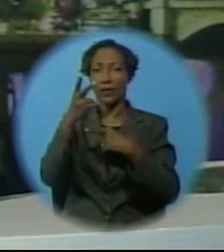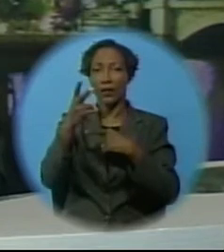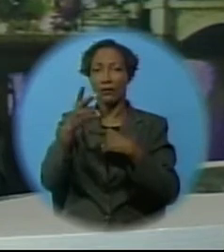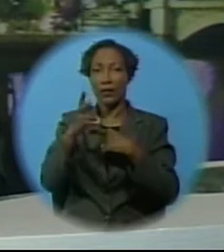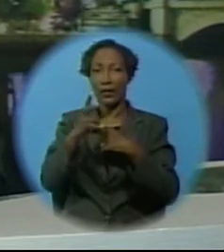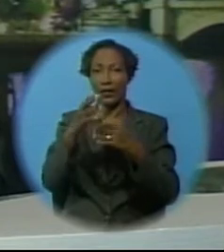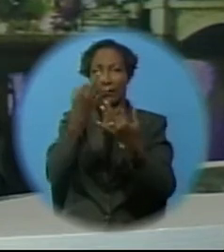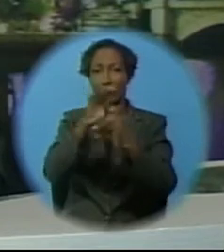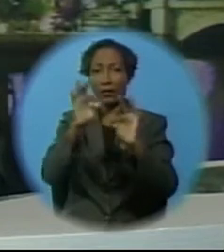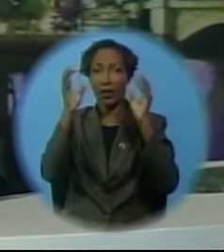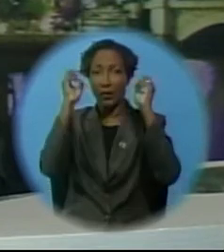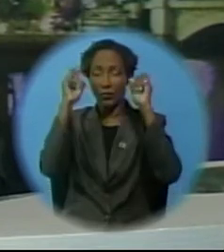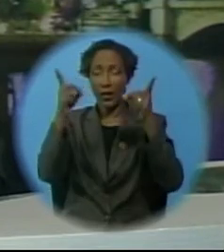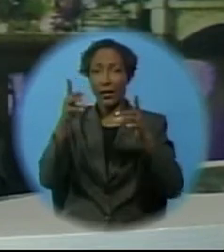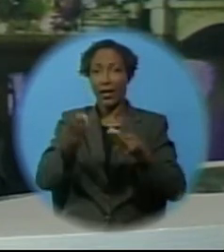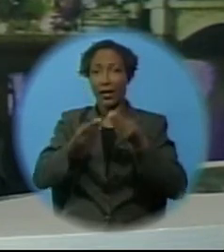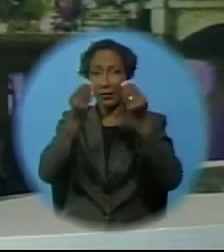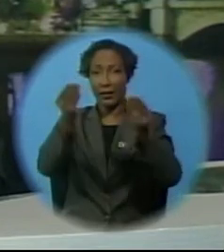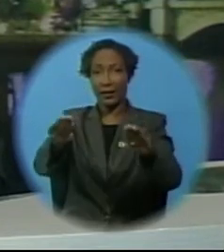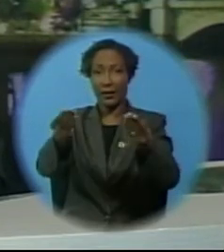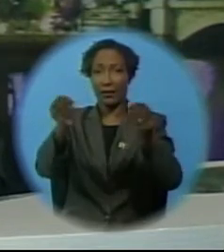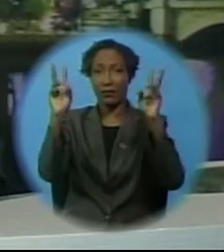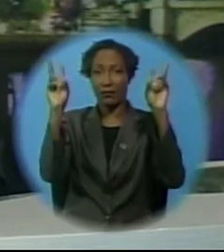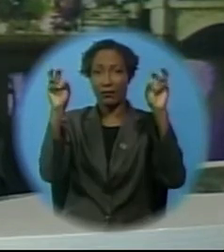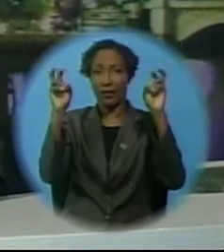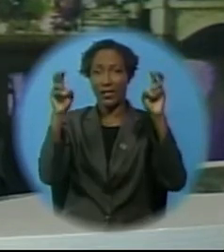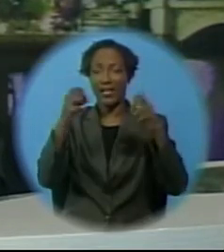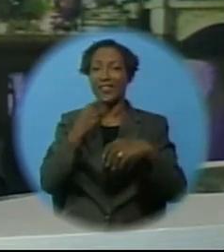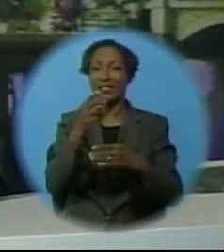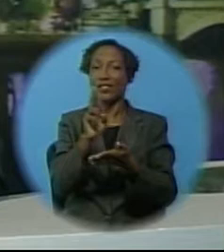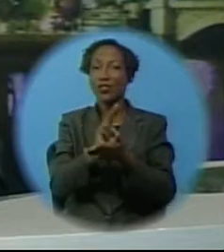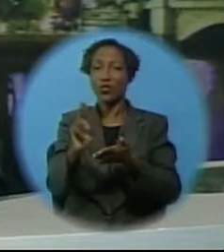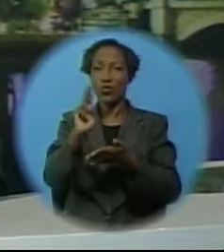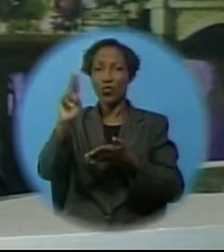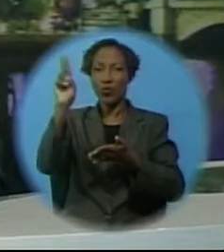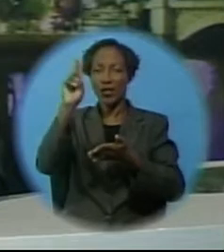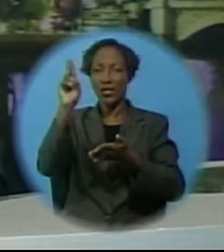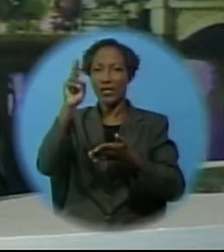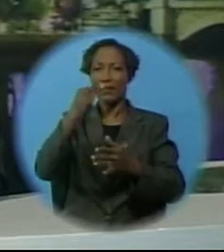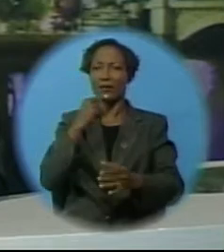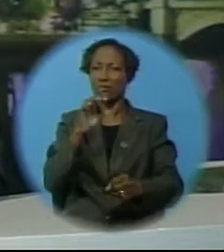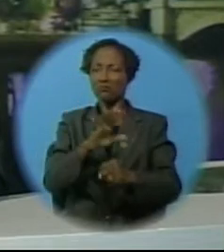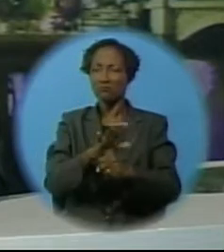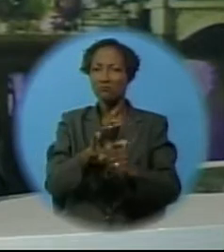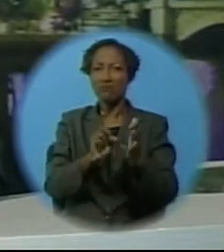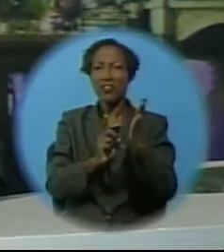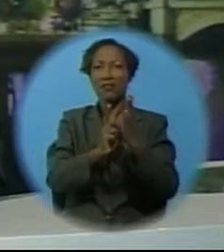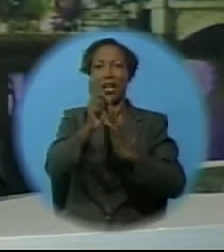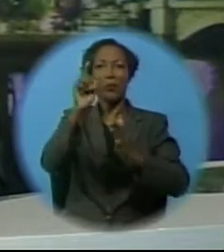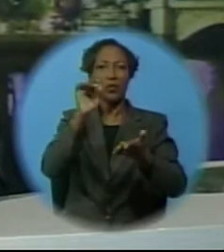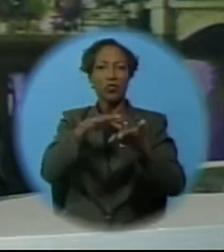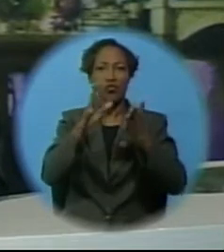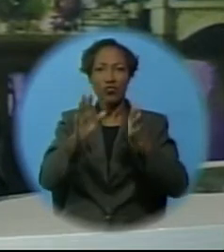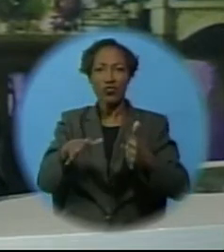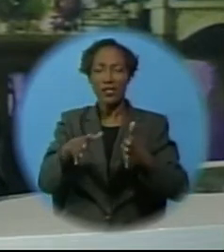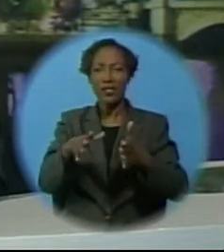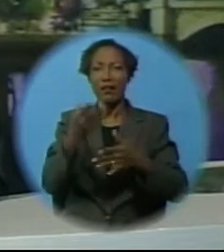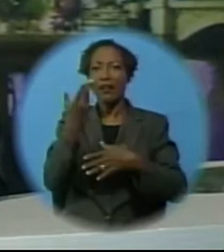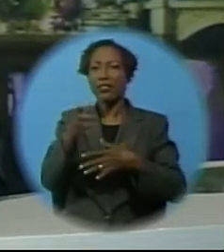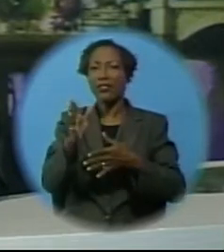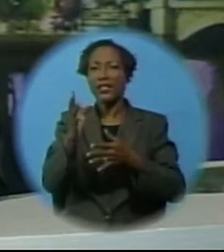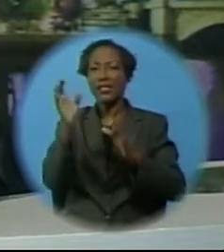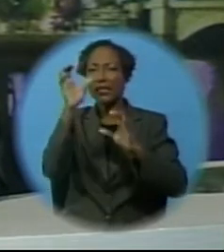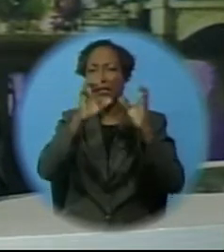Donate. According to Professor Barreto, the UE is committed to developing students and is seeking assistance from donors to help